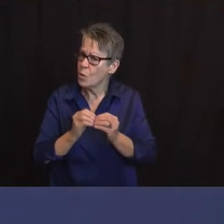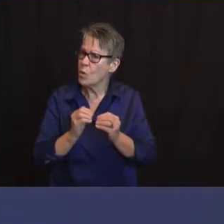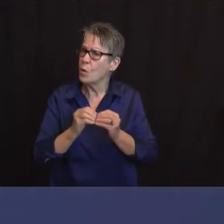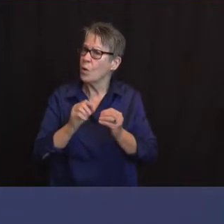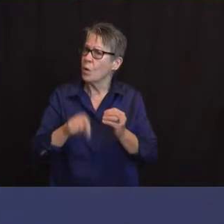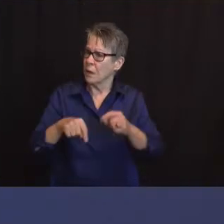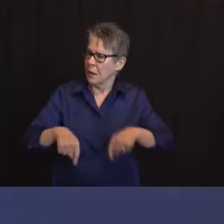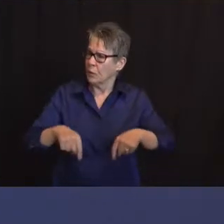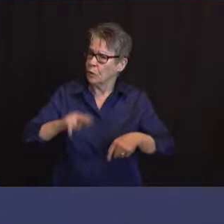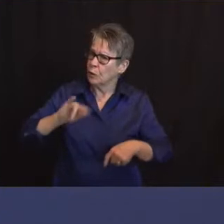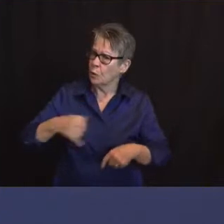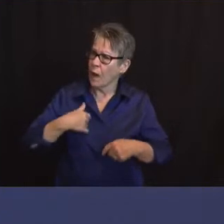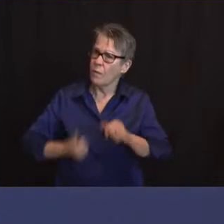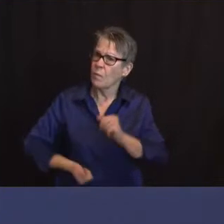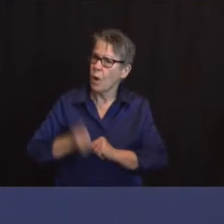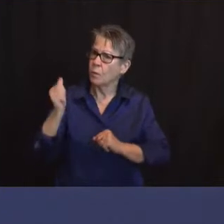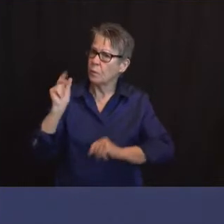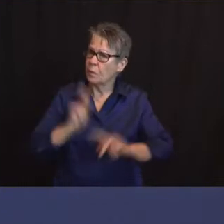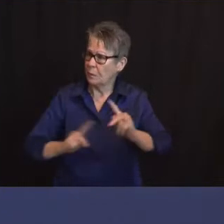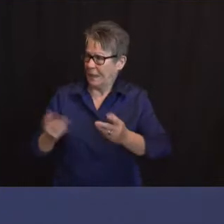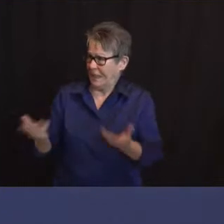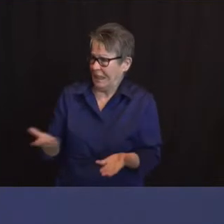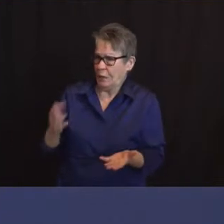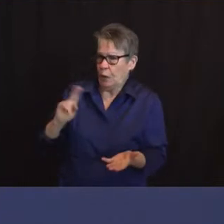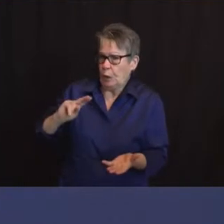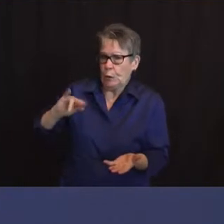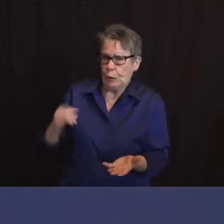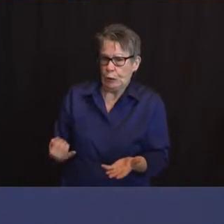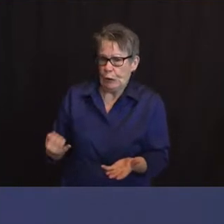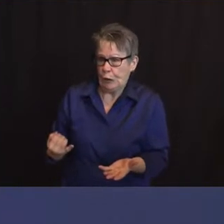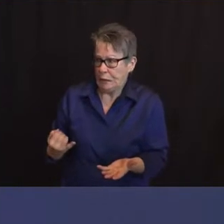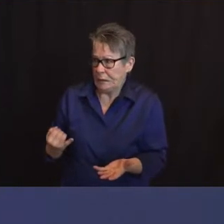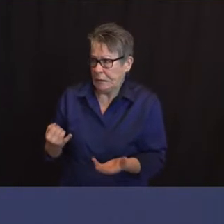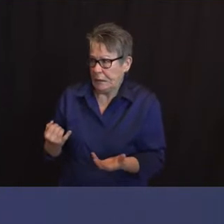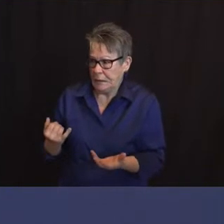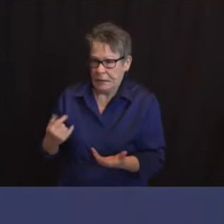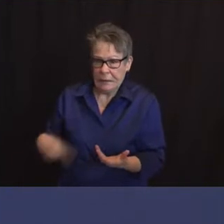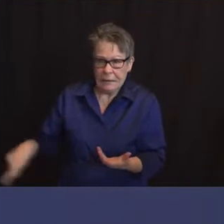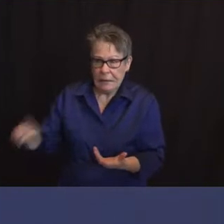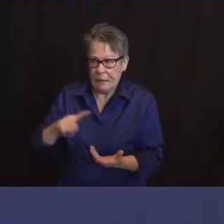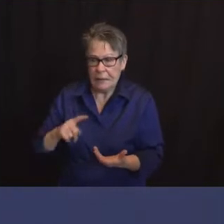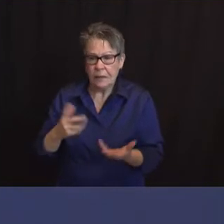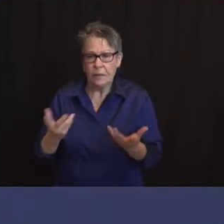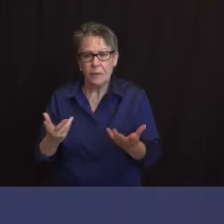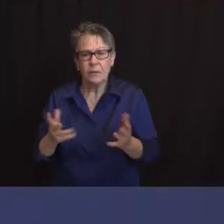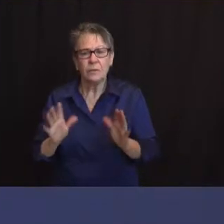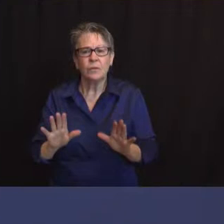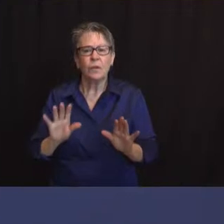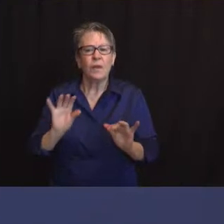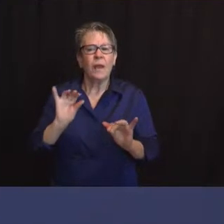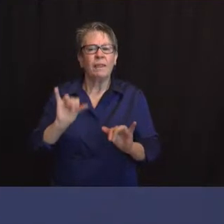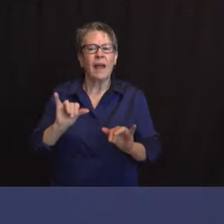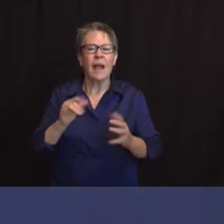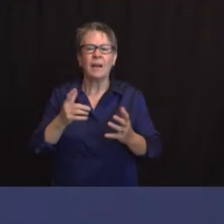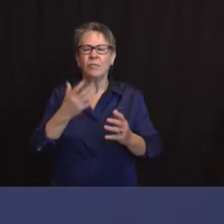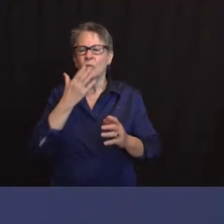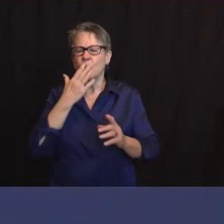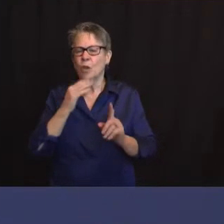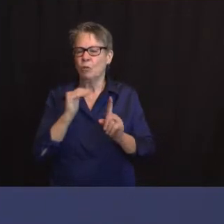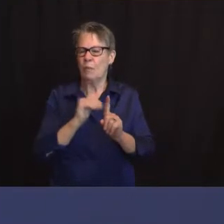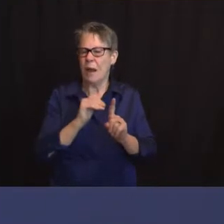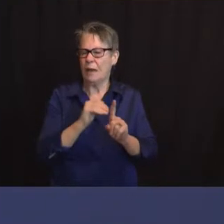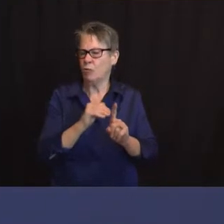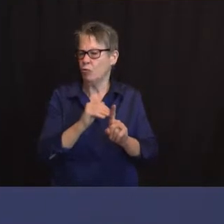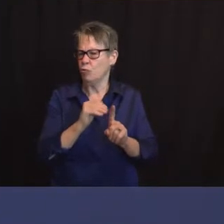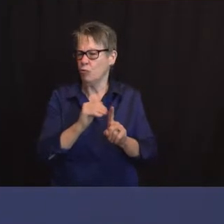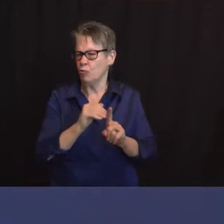the amount of cases that we've gotten? And again, I think it's a good reminder to,